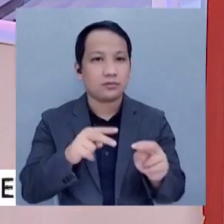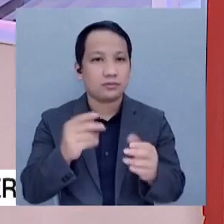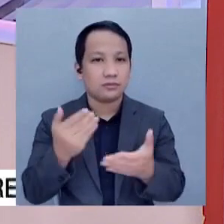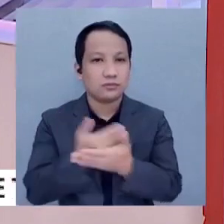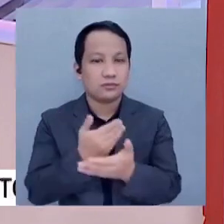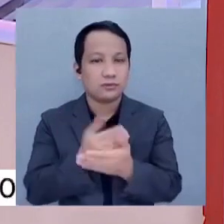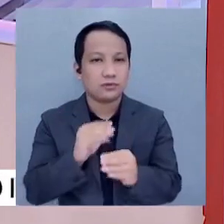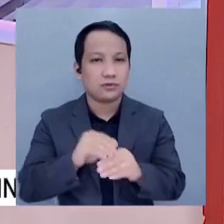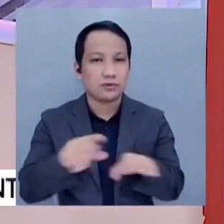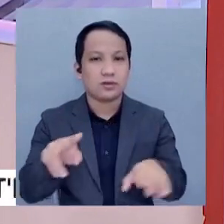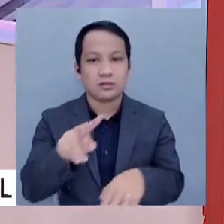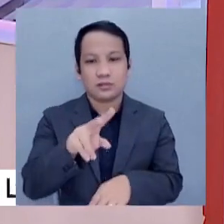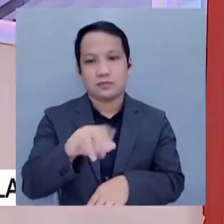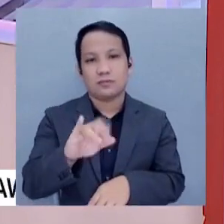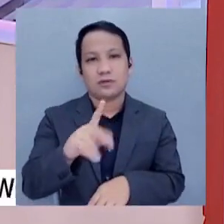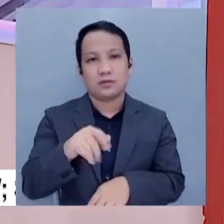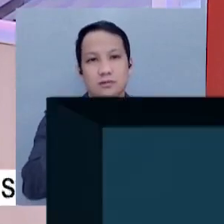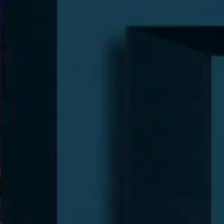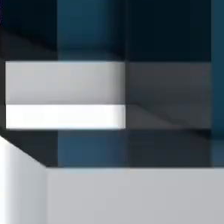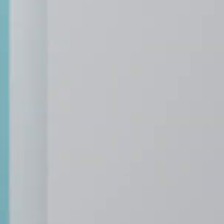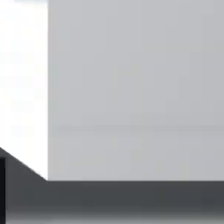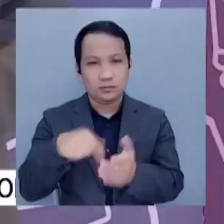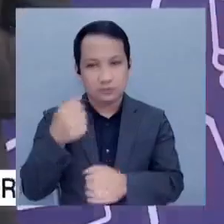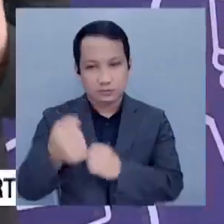Viber Pay by next year.